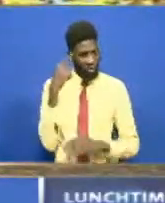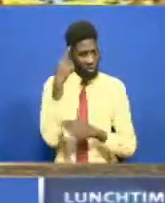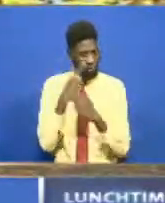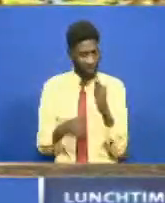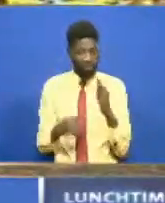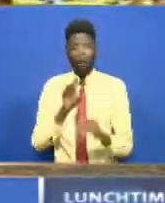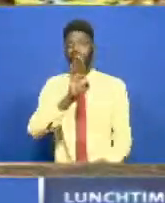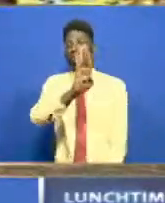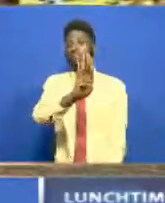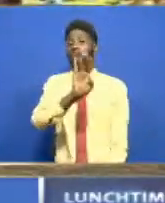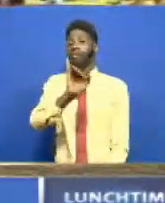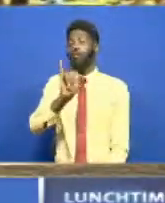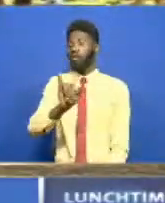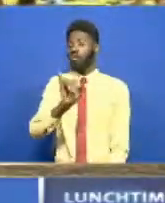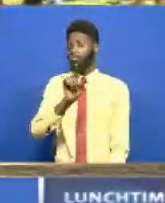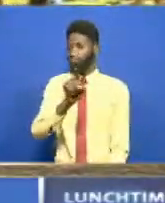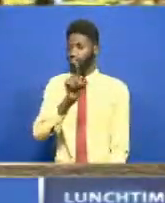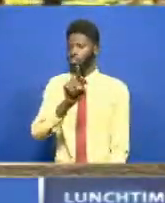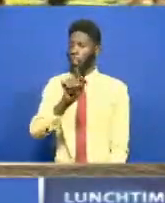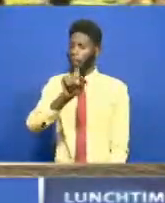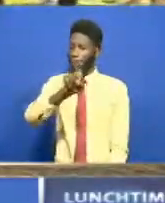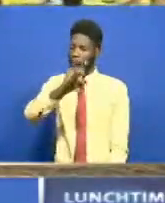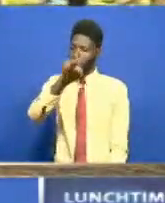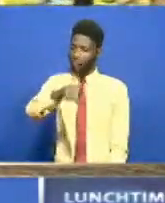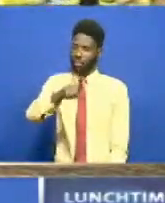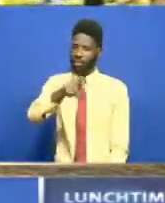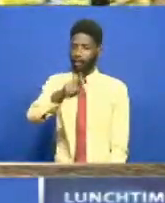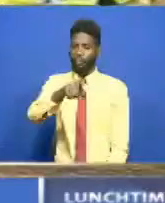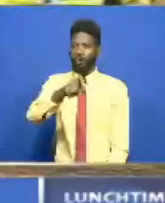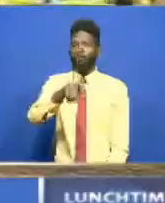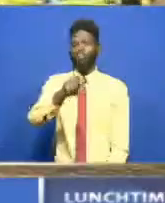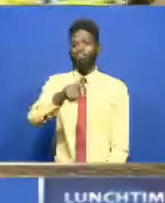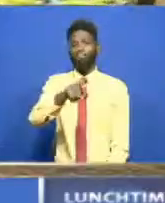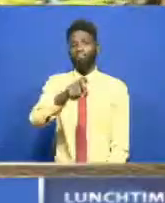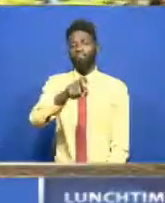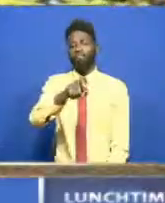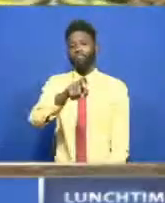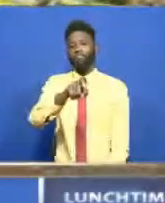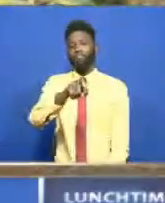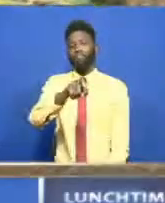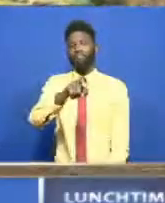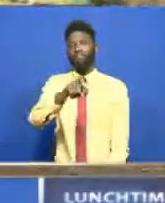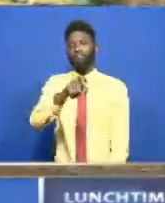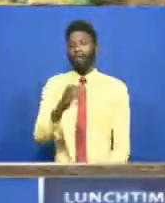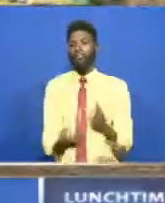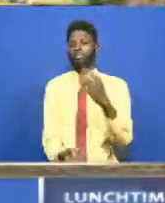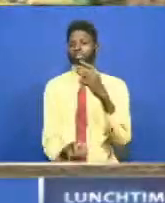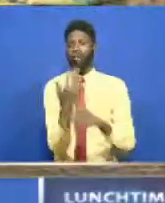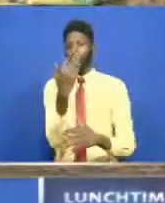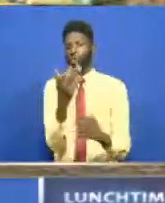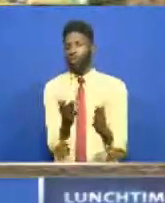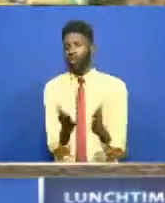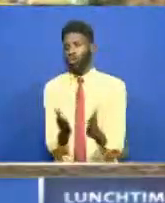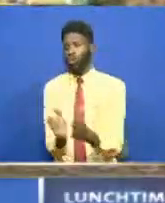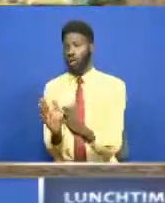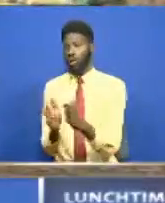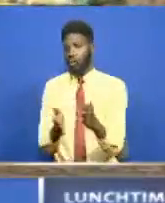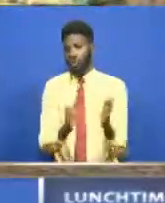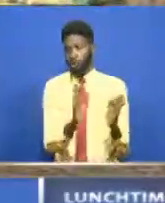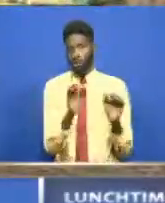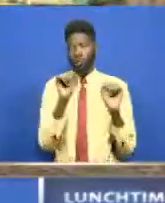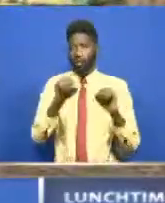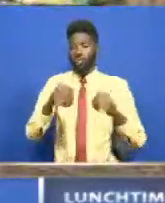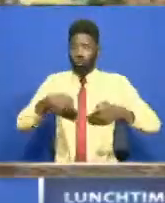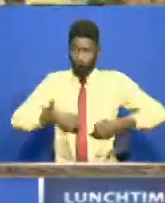the BBI must come up with the ways to have